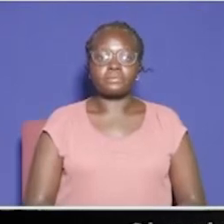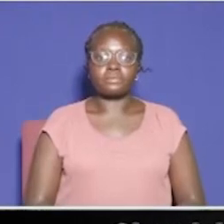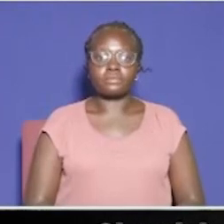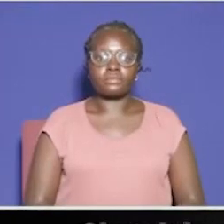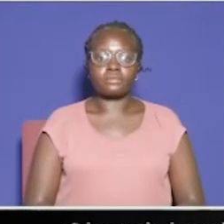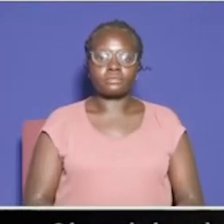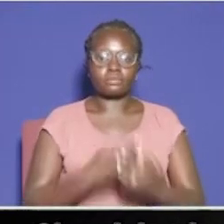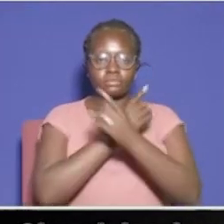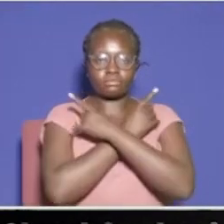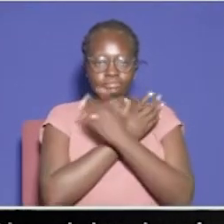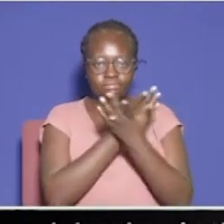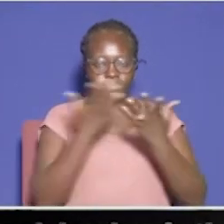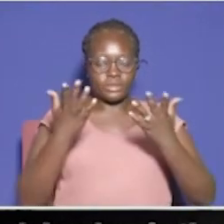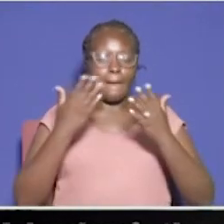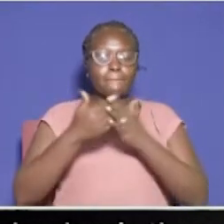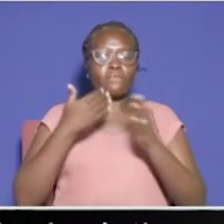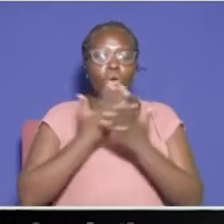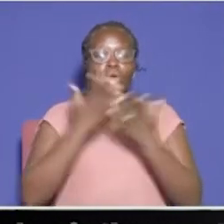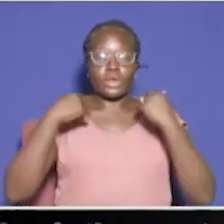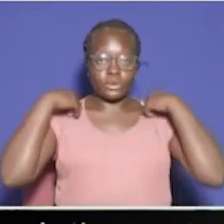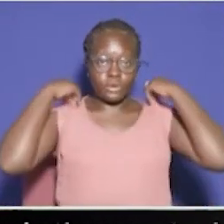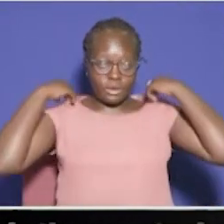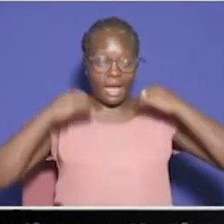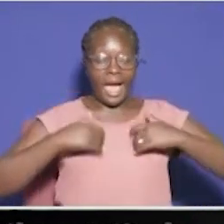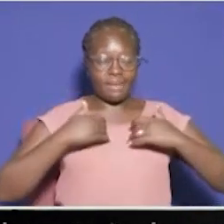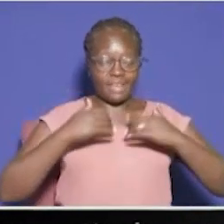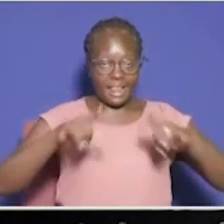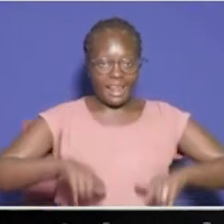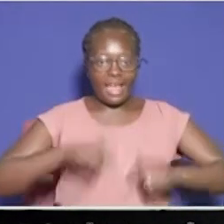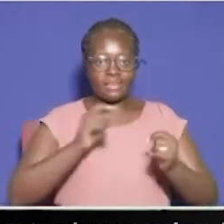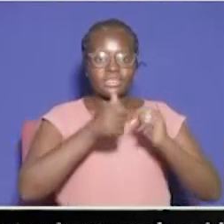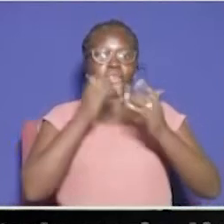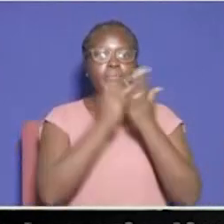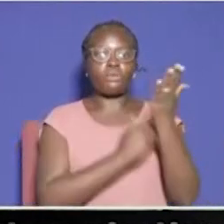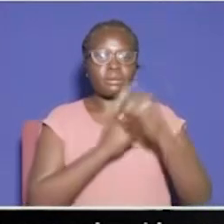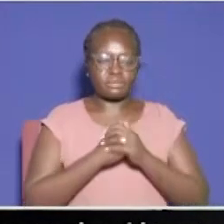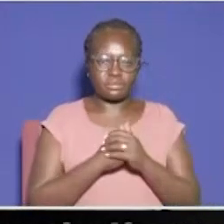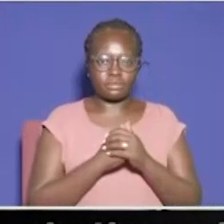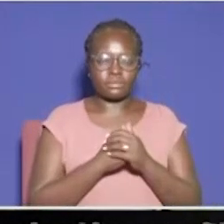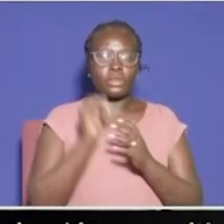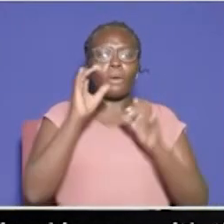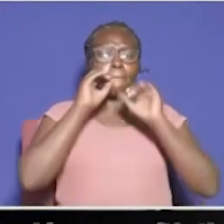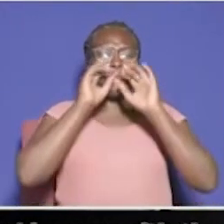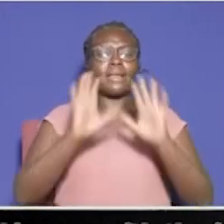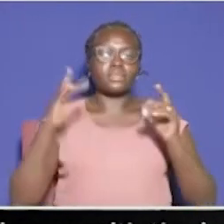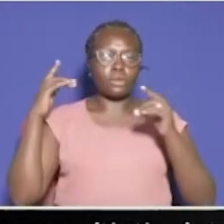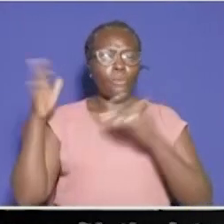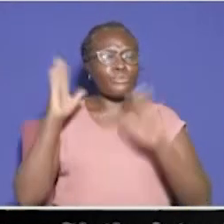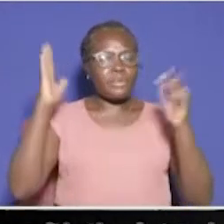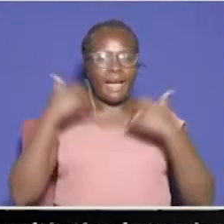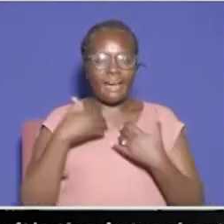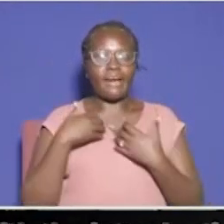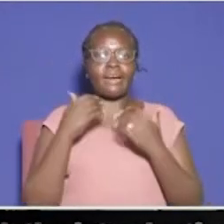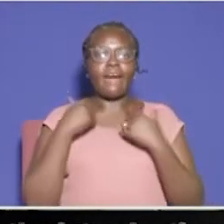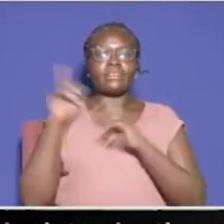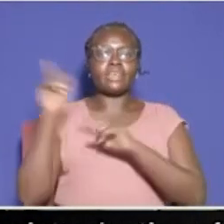My dear ones, before you is a life-changing program. You are so blessed and privileged to embark on a